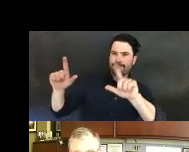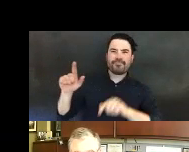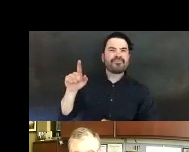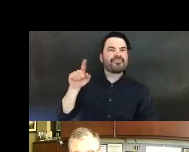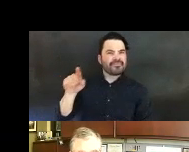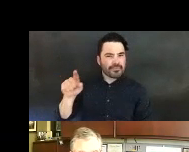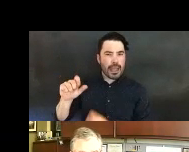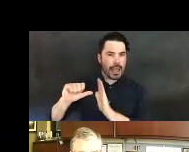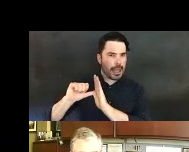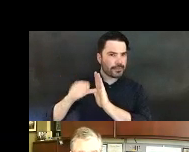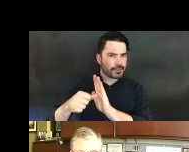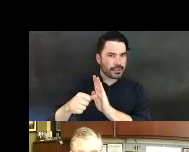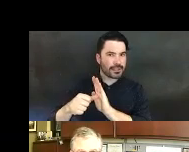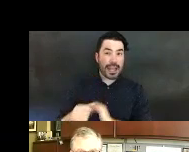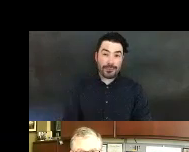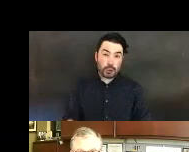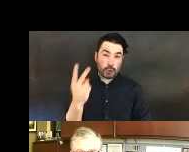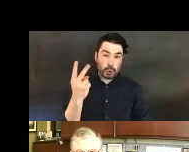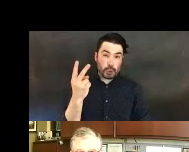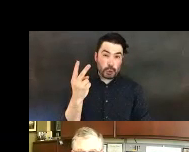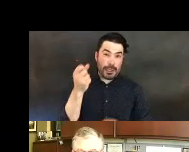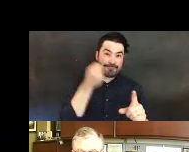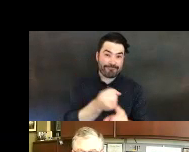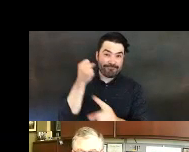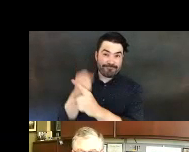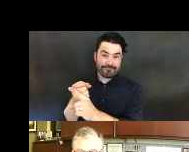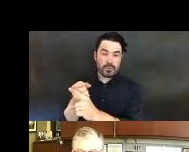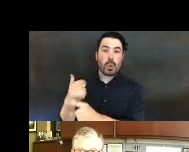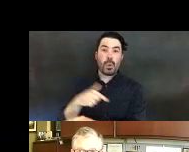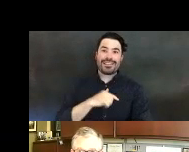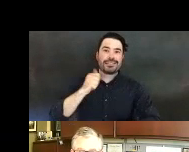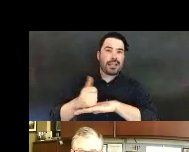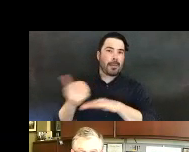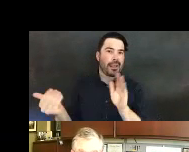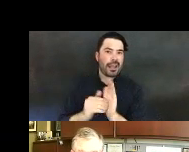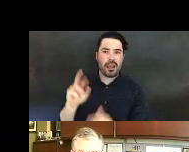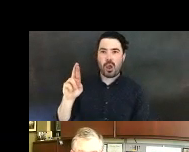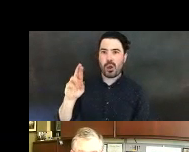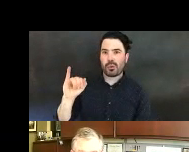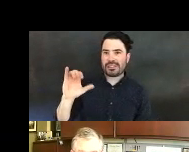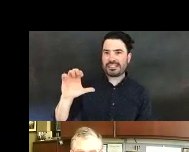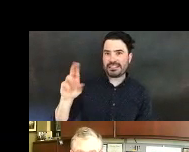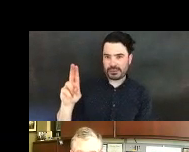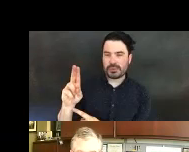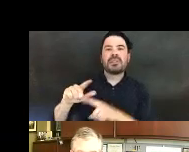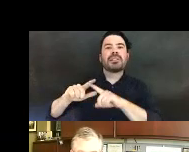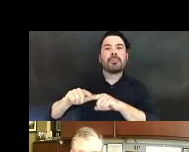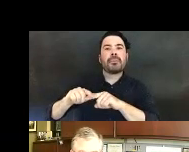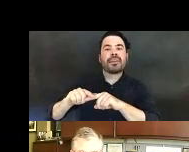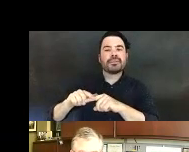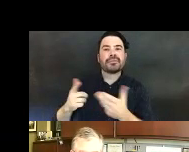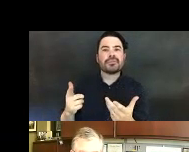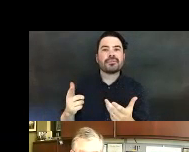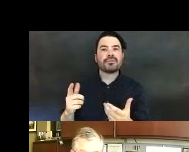two thresholds which would potentially reactivate the RICU based on the facility capacity that we have in the adult